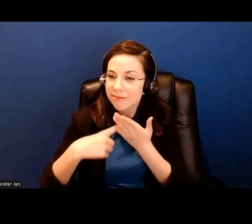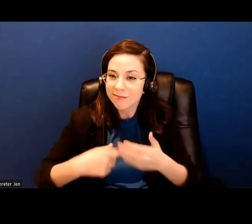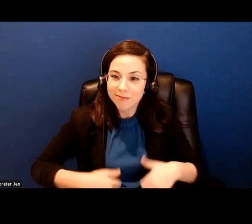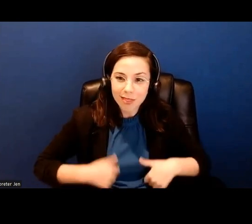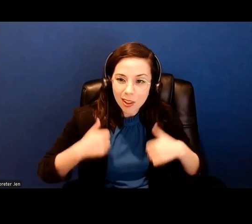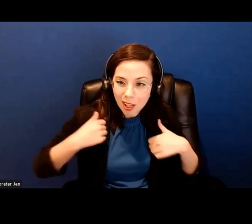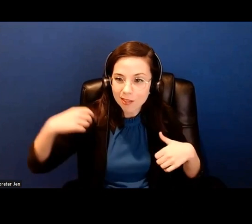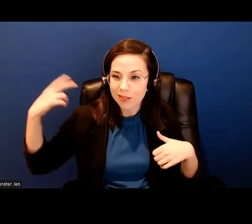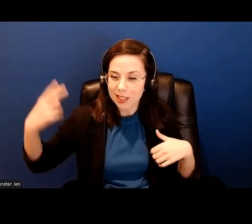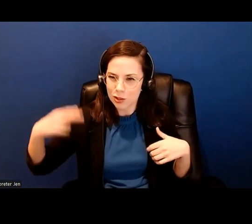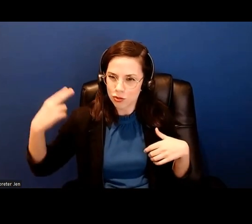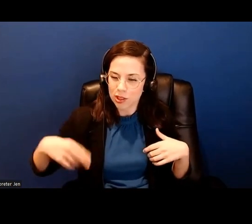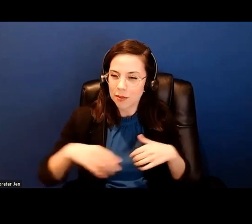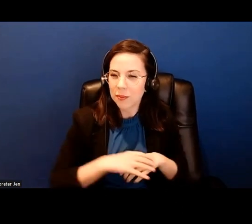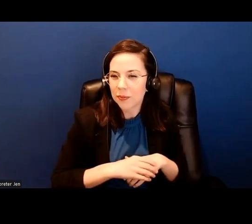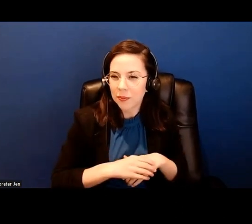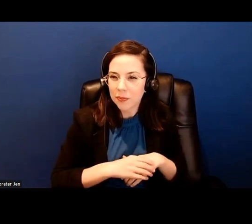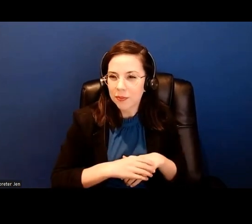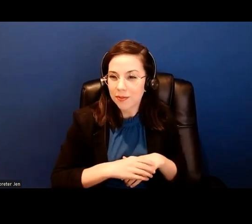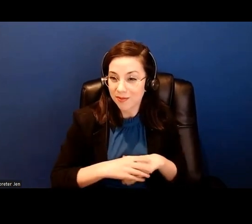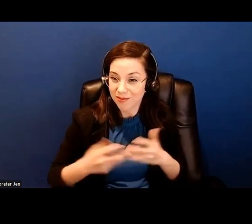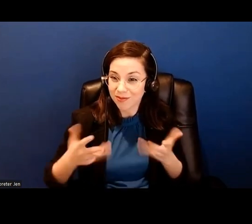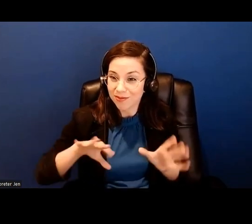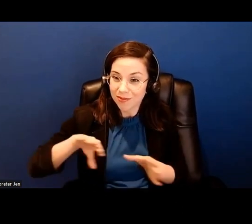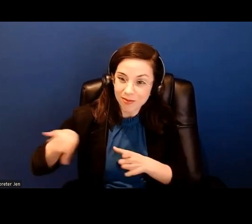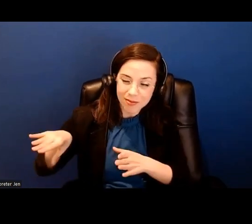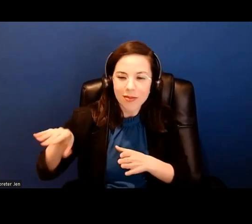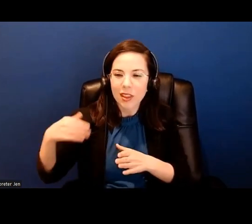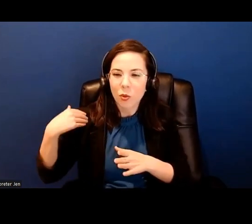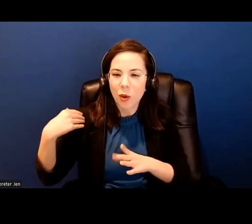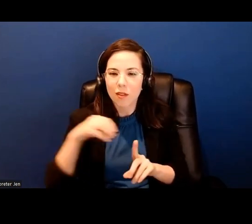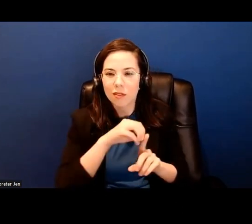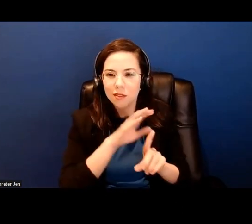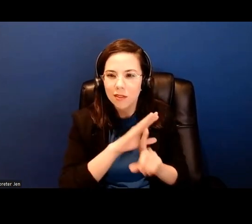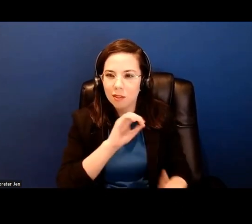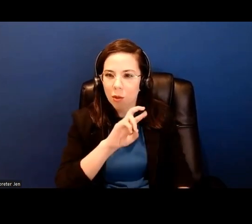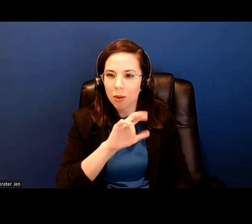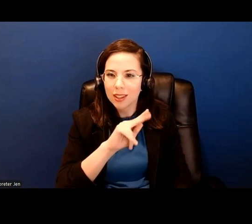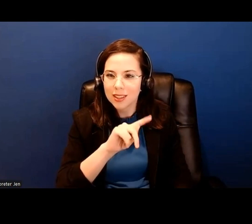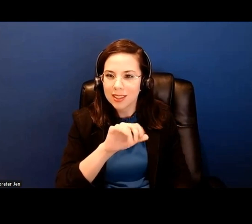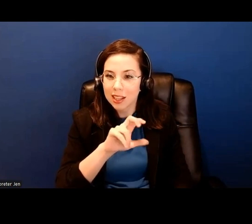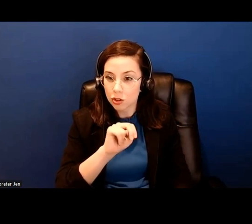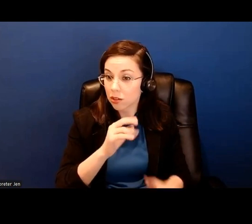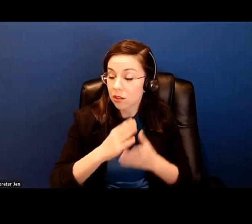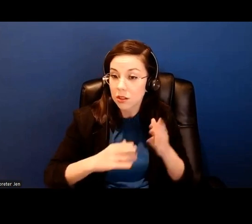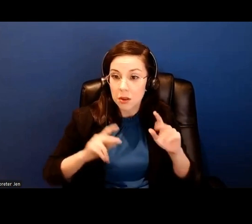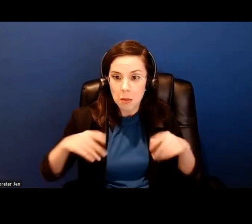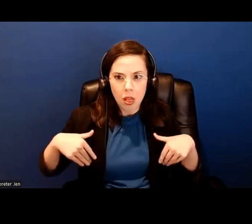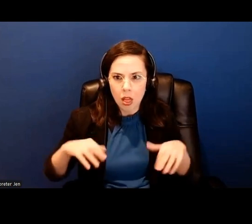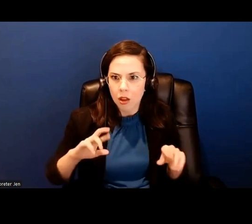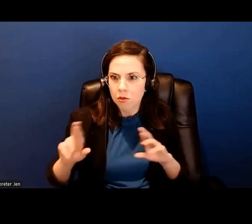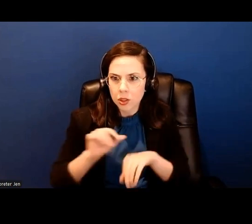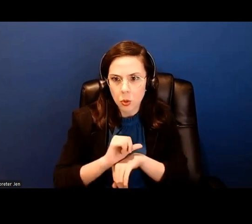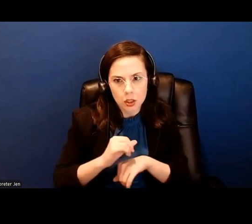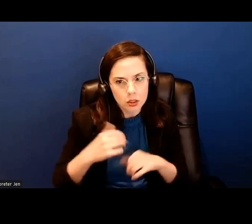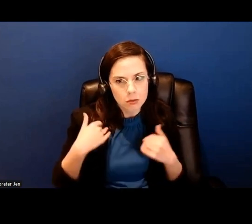their understanding. From there, a person goes into an orientation, because some people come in not ready to do this work. A lot of